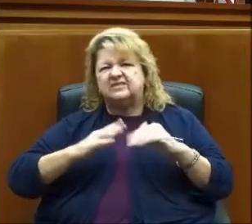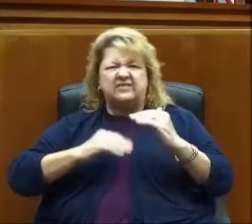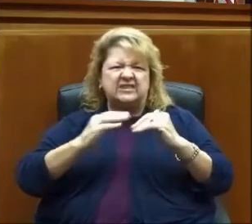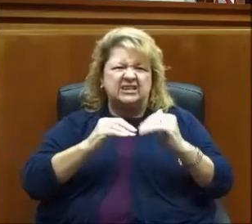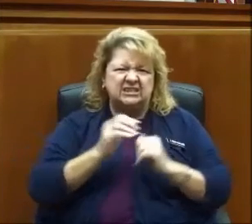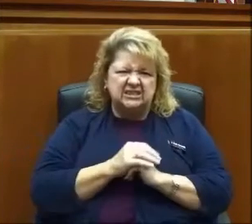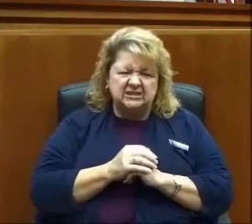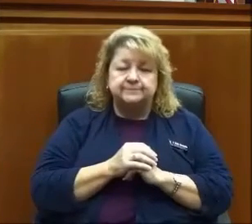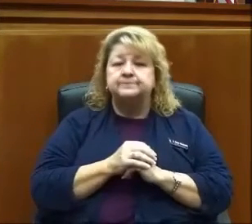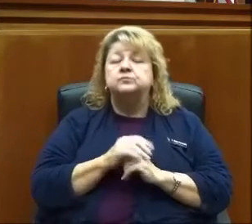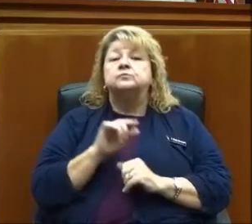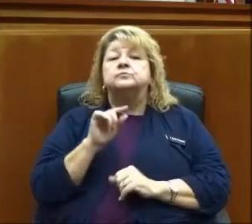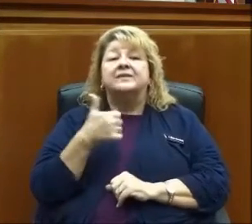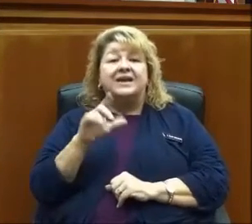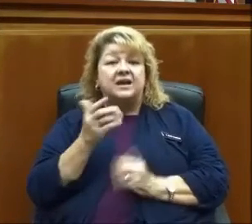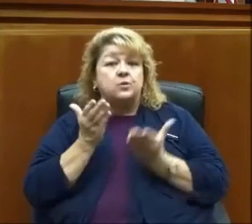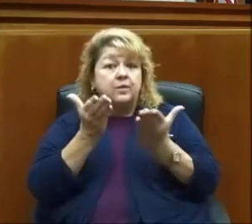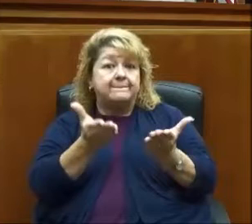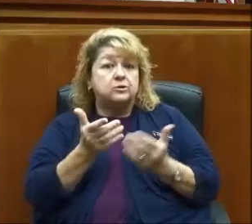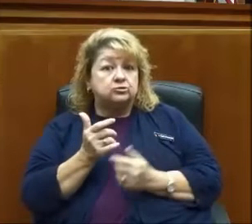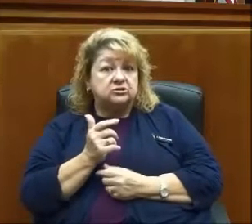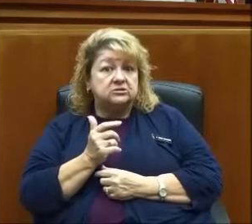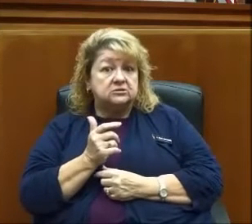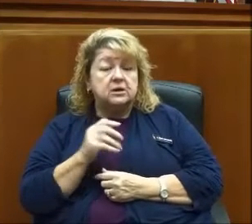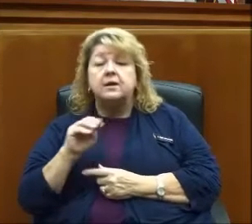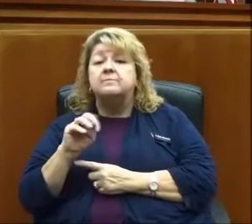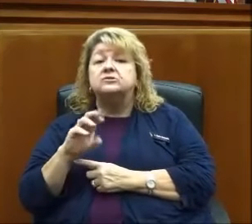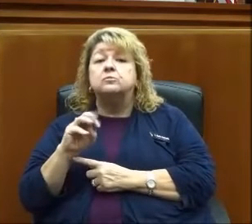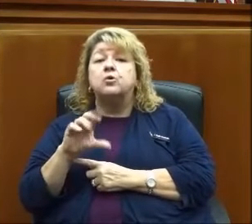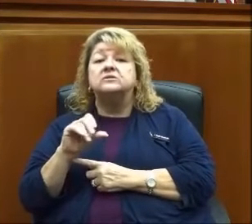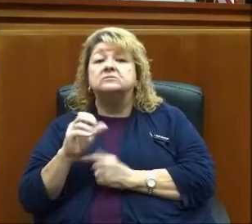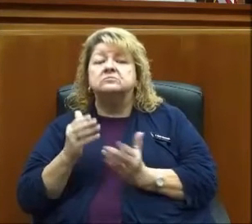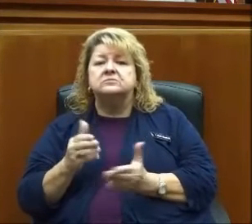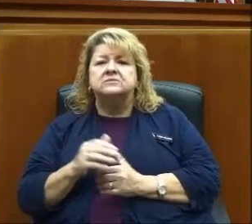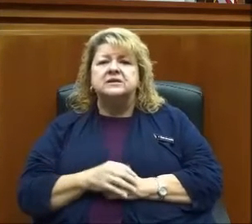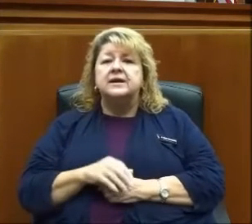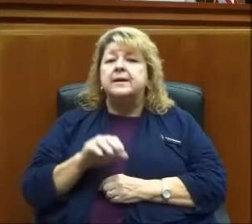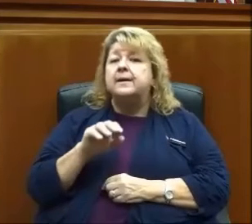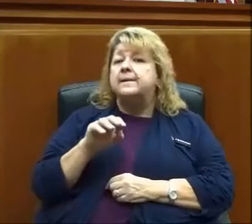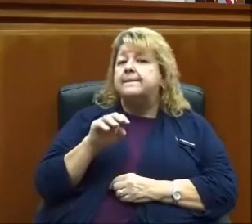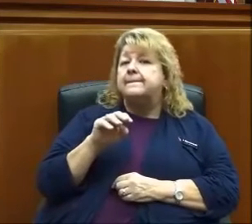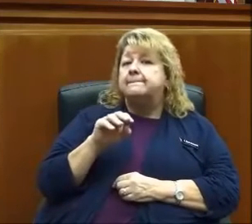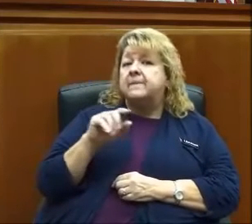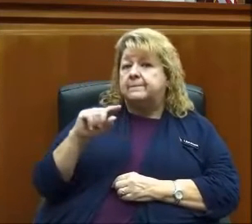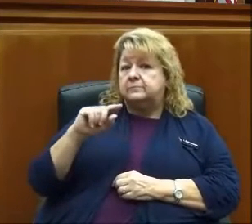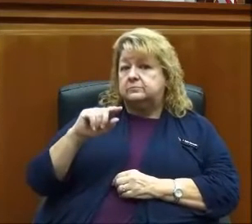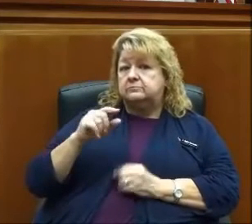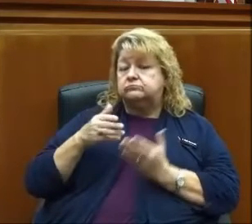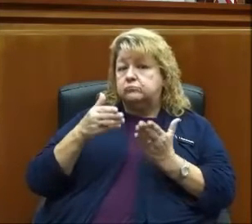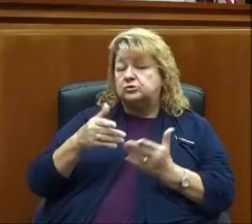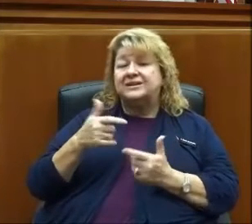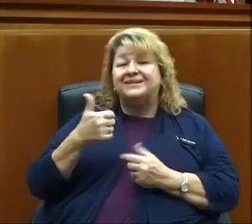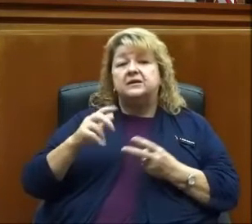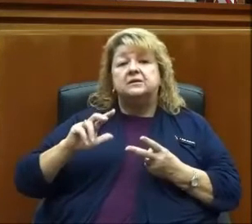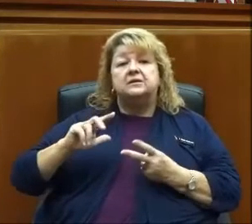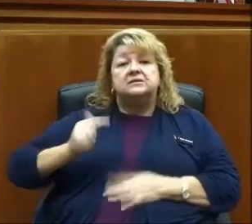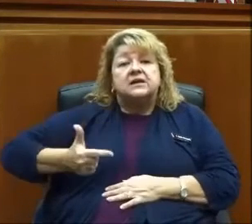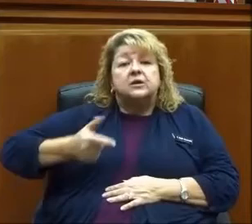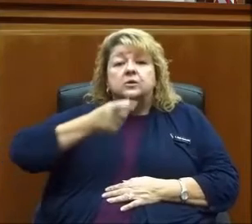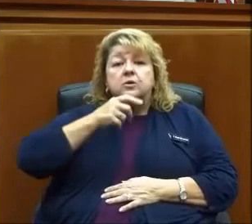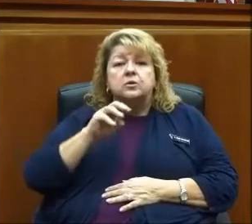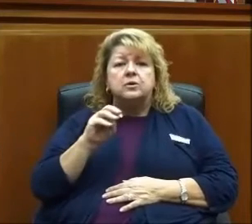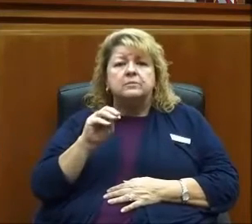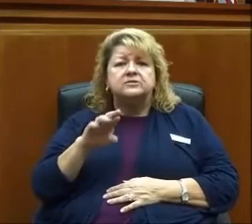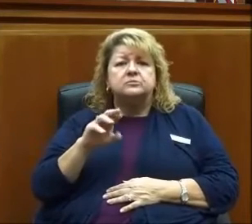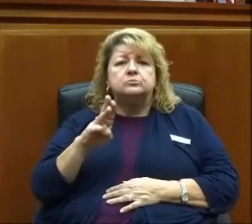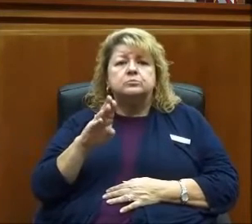get a motion on this item, please? Mr. Morris, second, Mr. Rock. Do we have any comments or